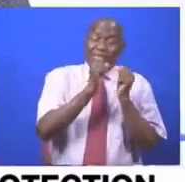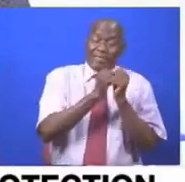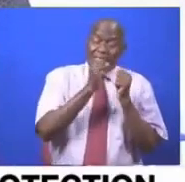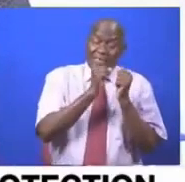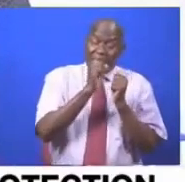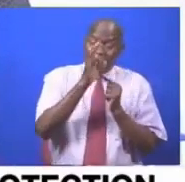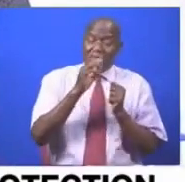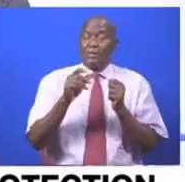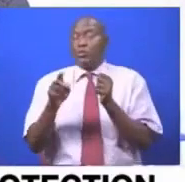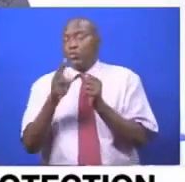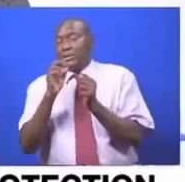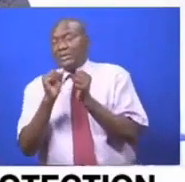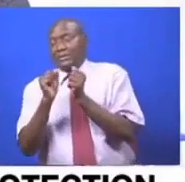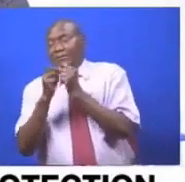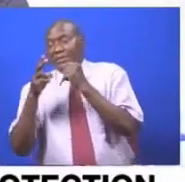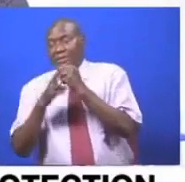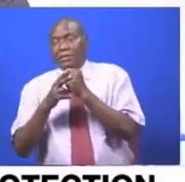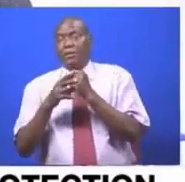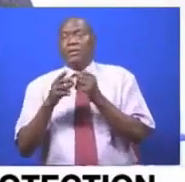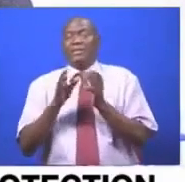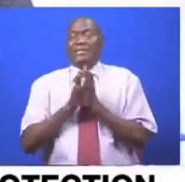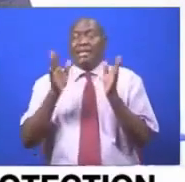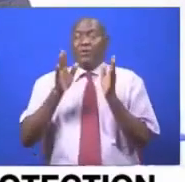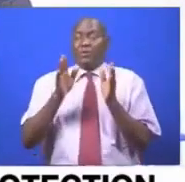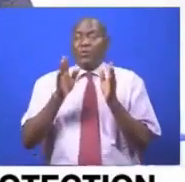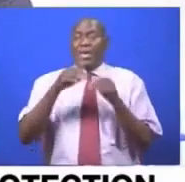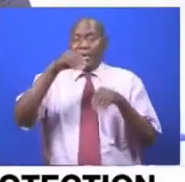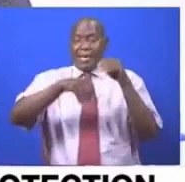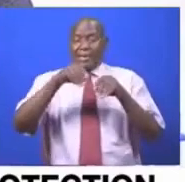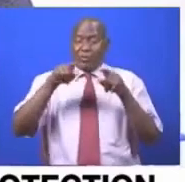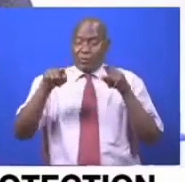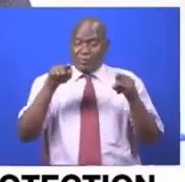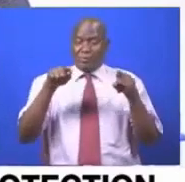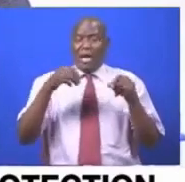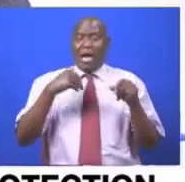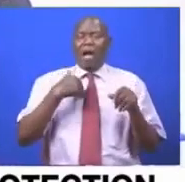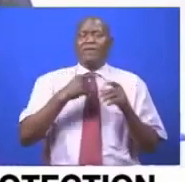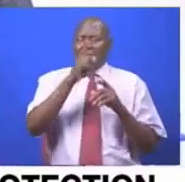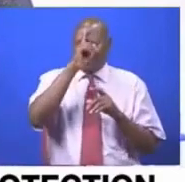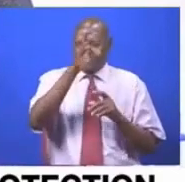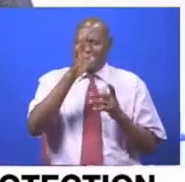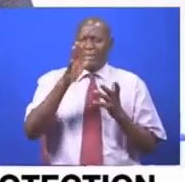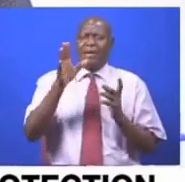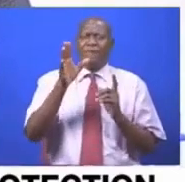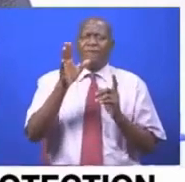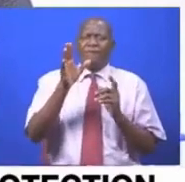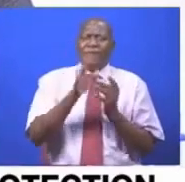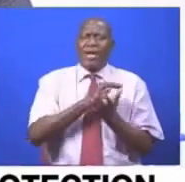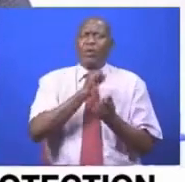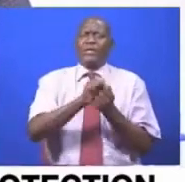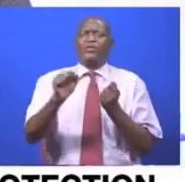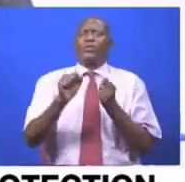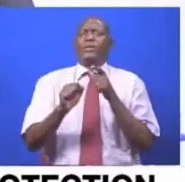was going for the general elections, we had serious violation of